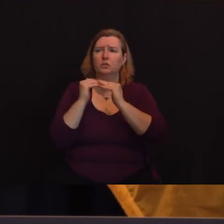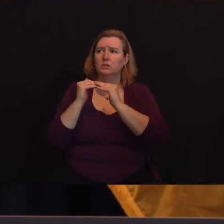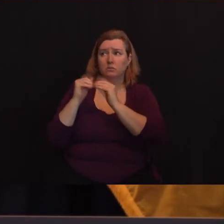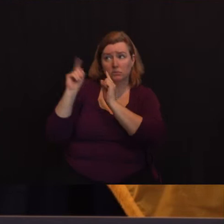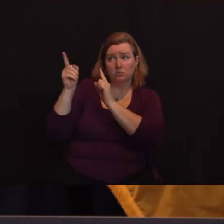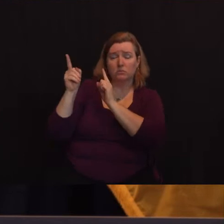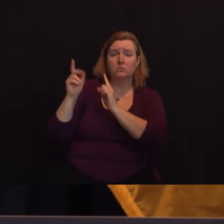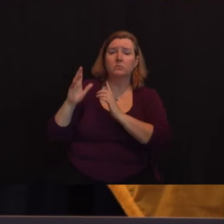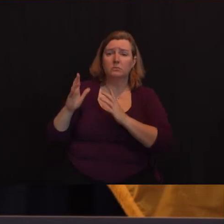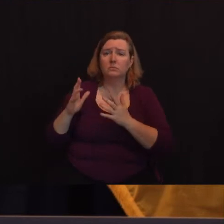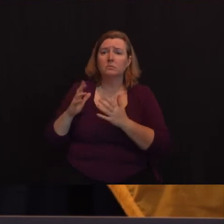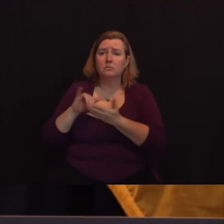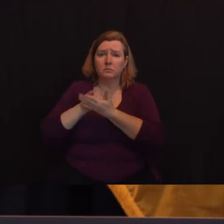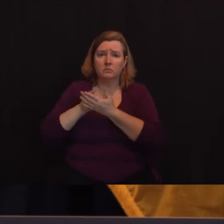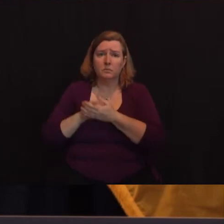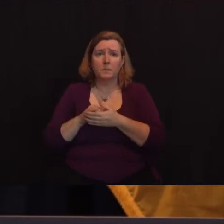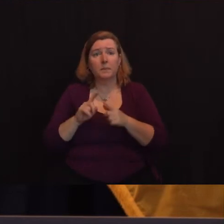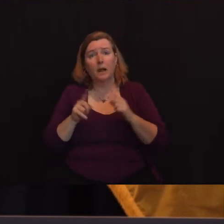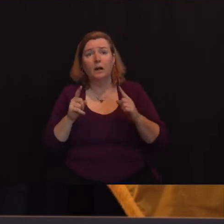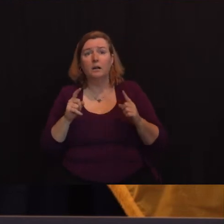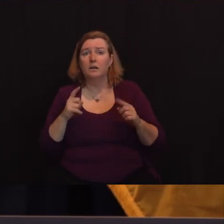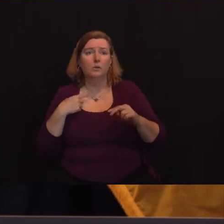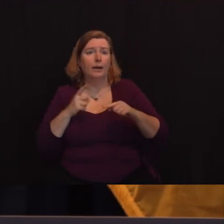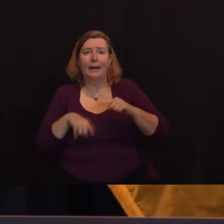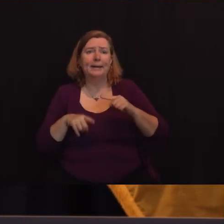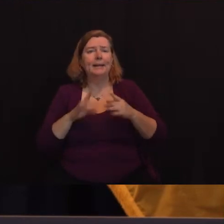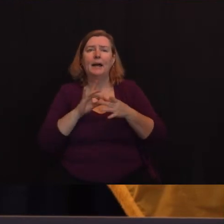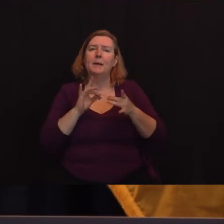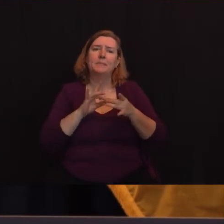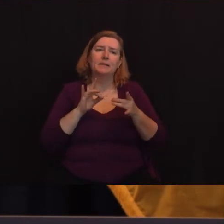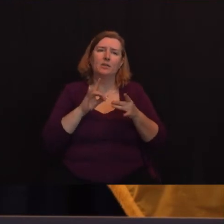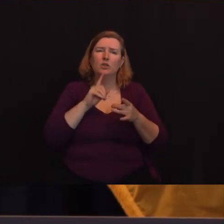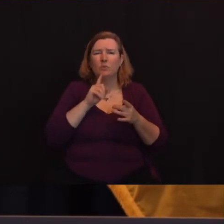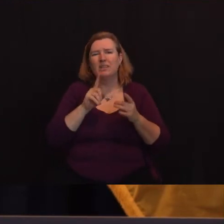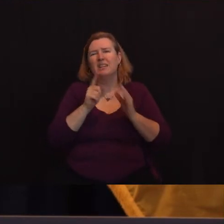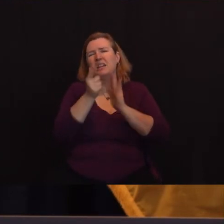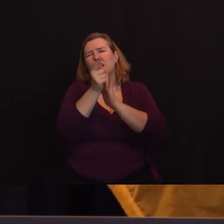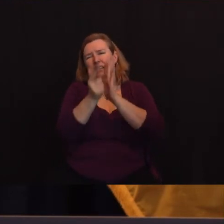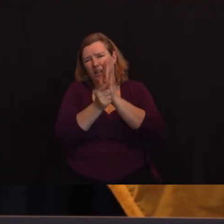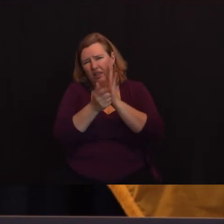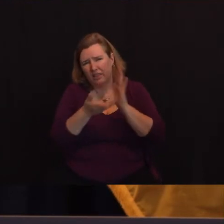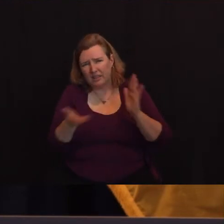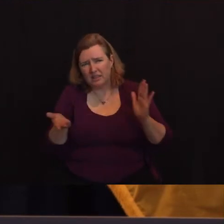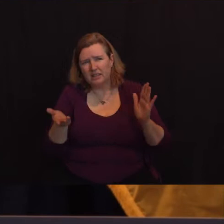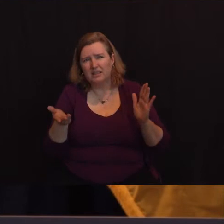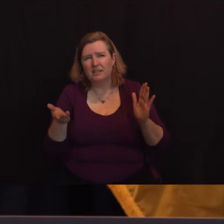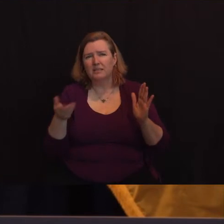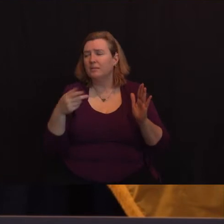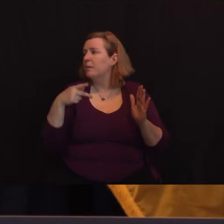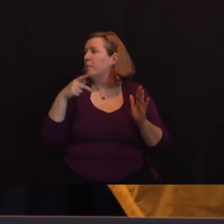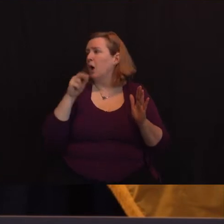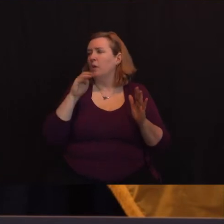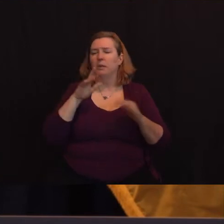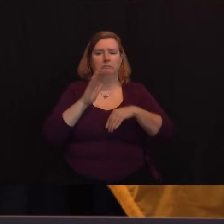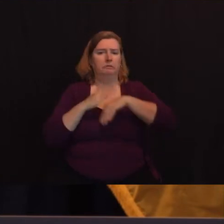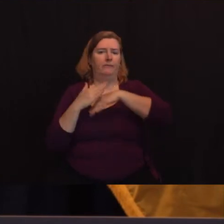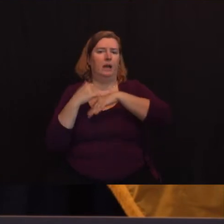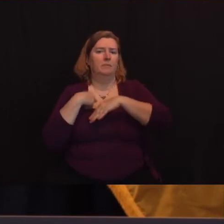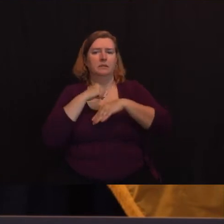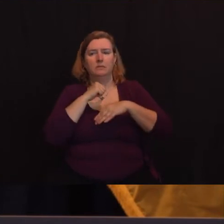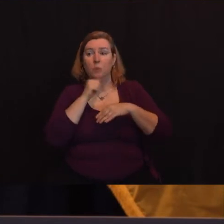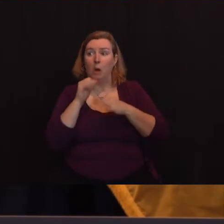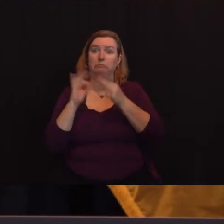And I can't comment on a legal matter. Paramount won't let me, but we're also not taking it lying down